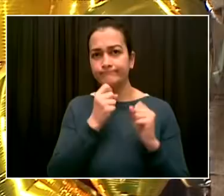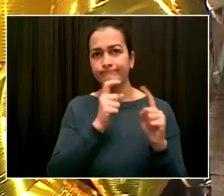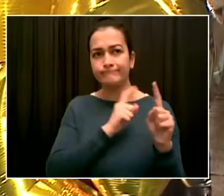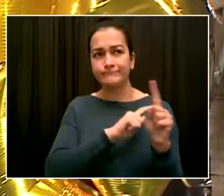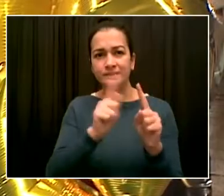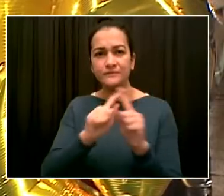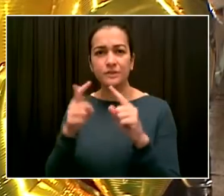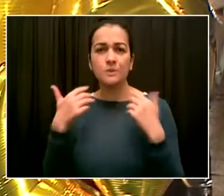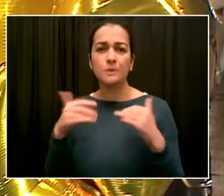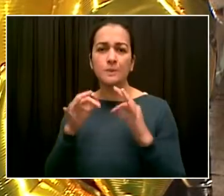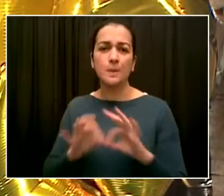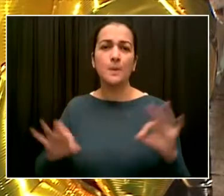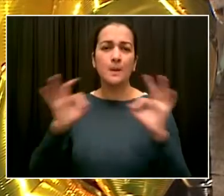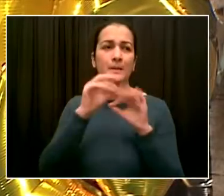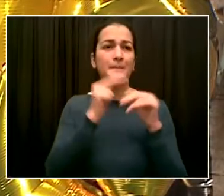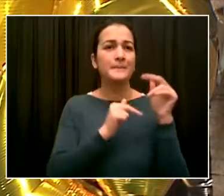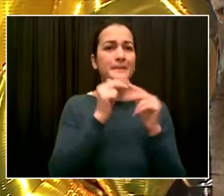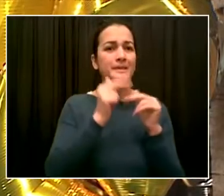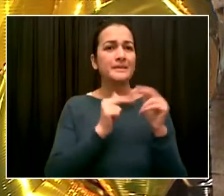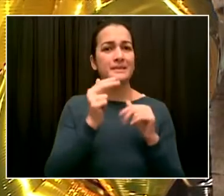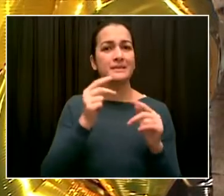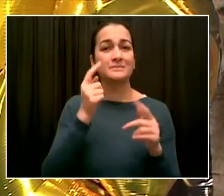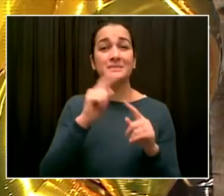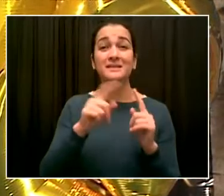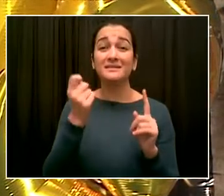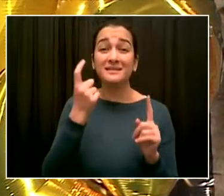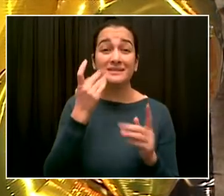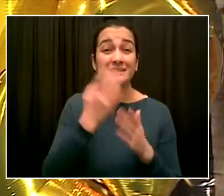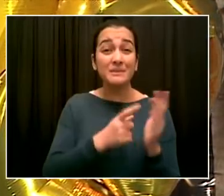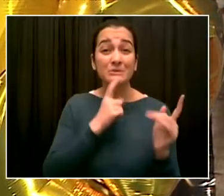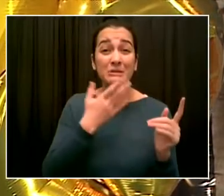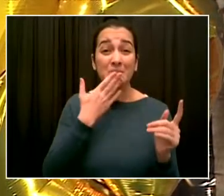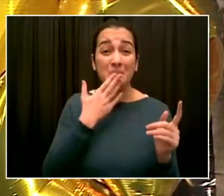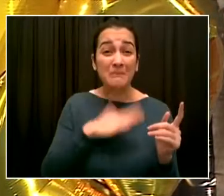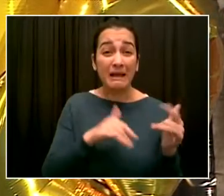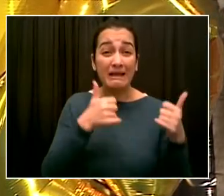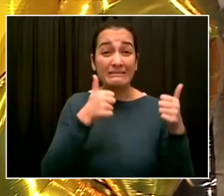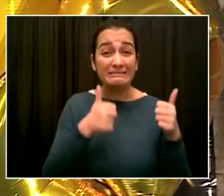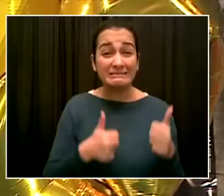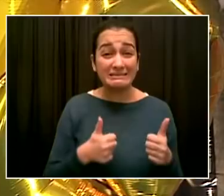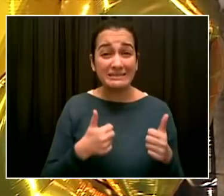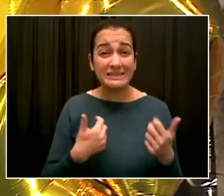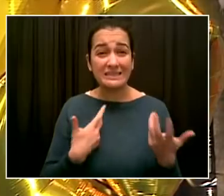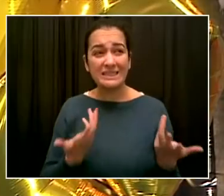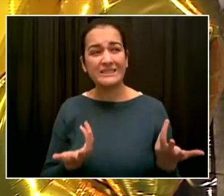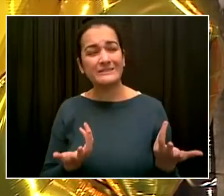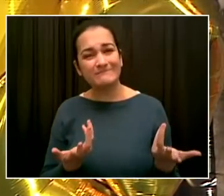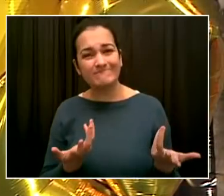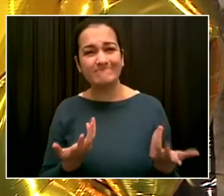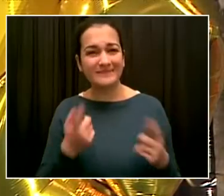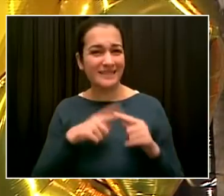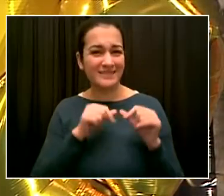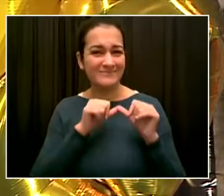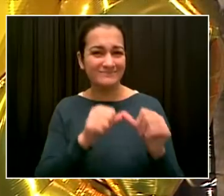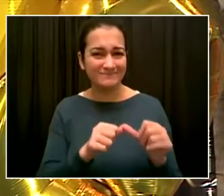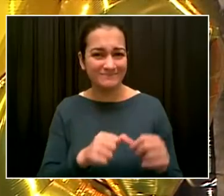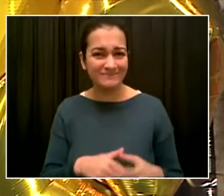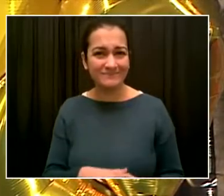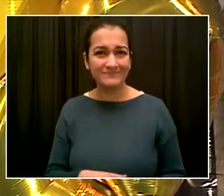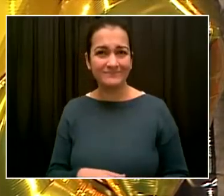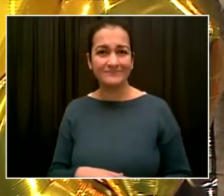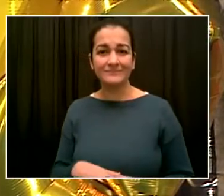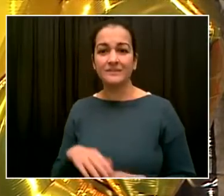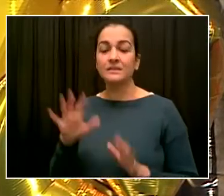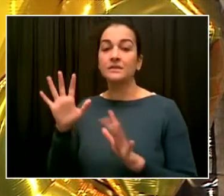just got to deal with those realities too. But anyway, the floor is yours. 2 questions. Okay. Go. Okay. So I had a bunch of